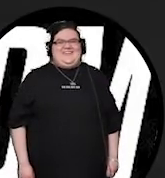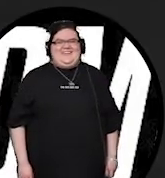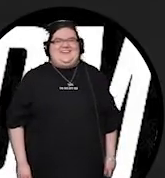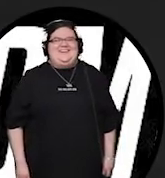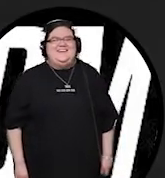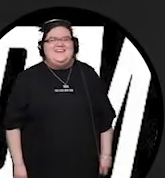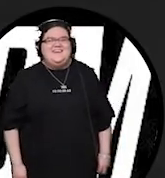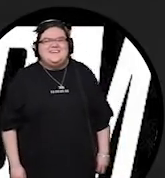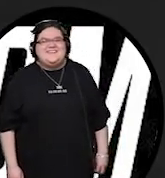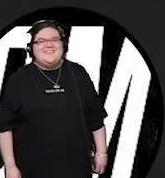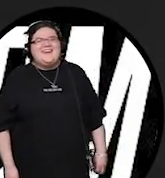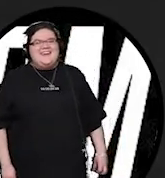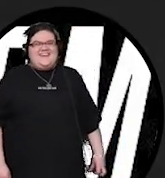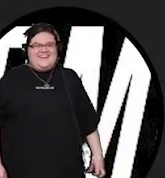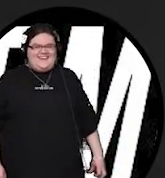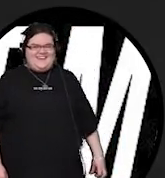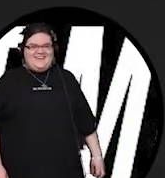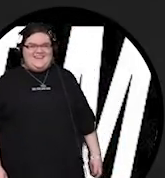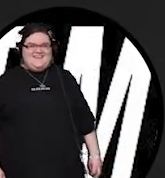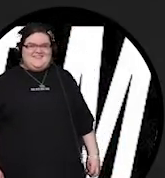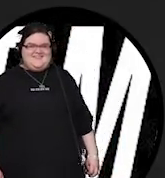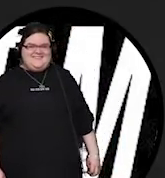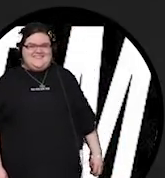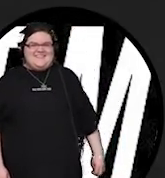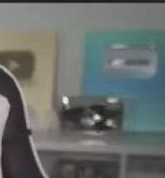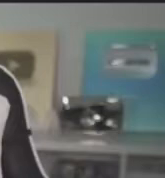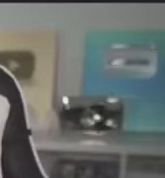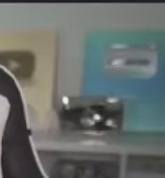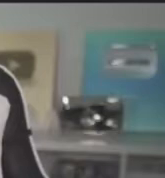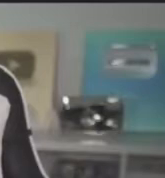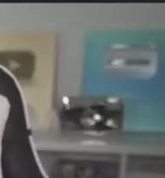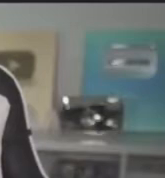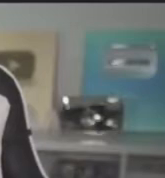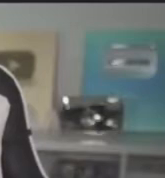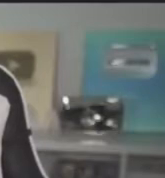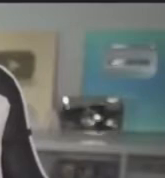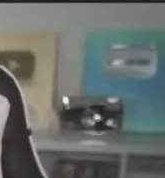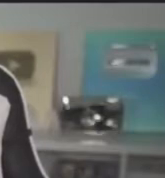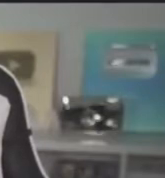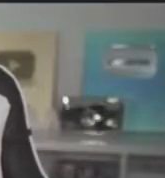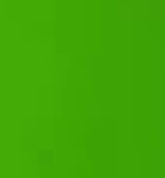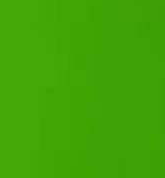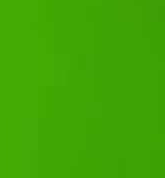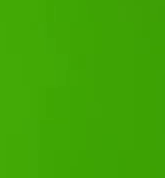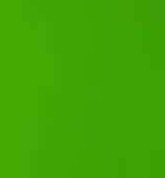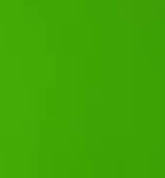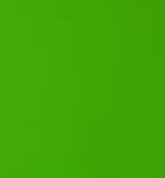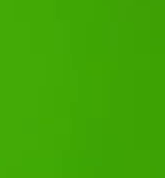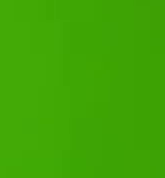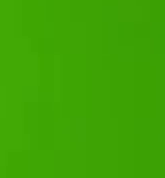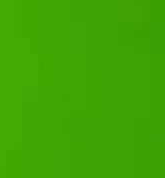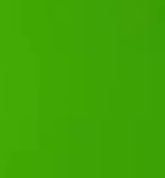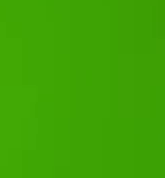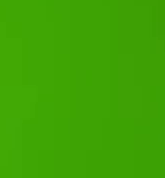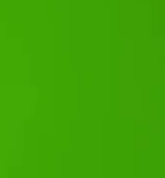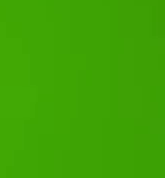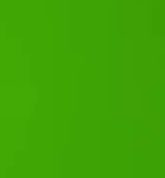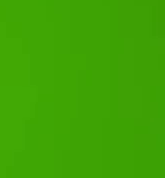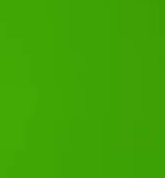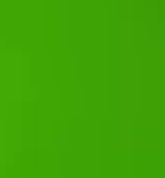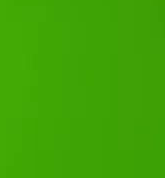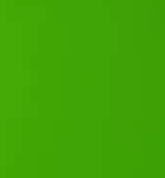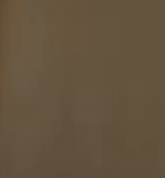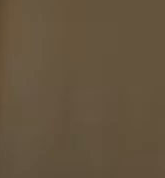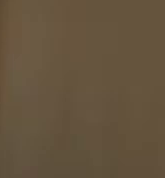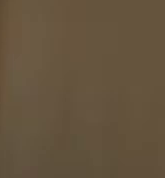Yes! He's wearing Connor. Mate, it's SmackDown Toten. You should do that. Mate, I do. I play games on the general,